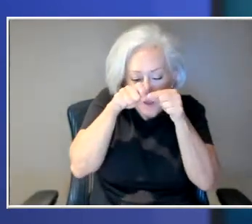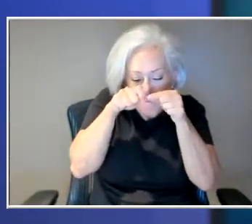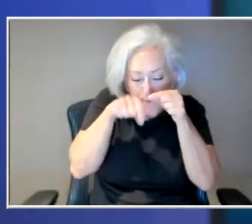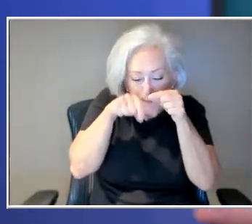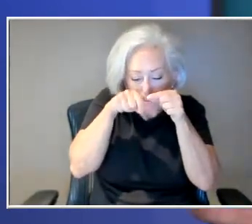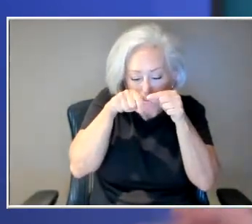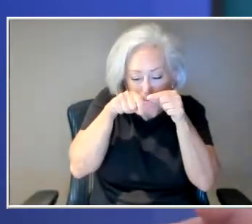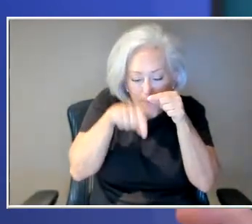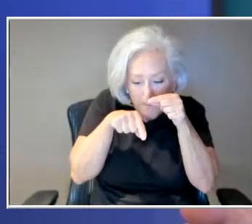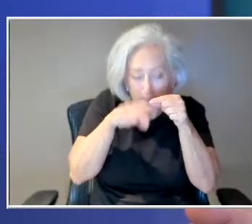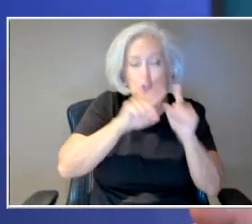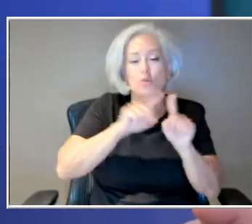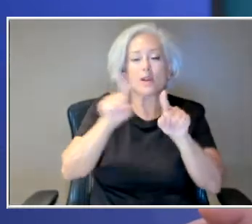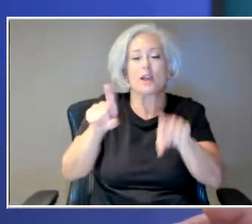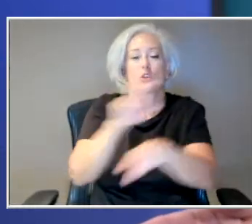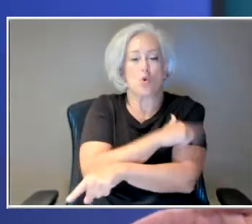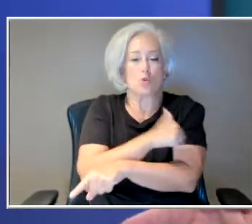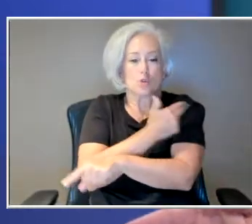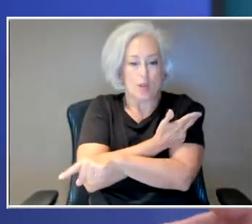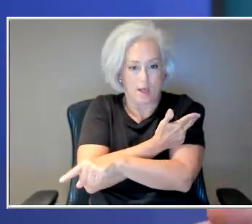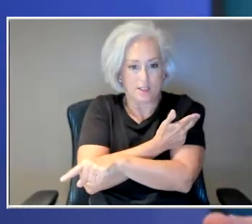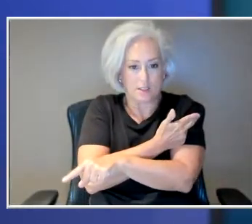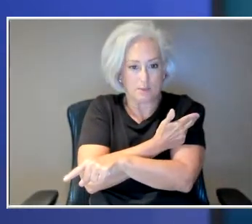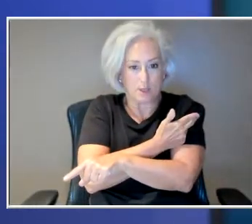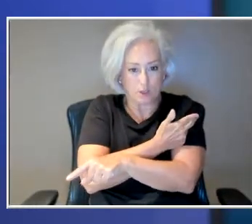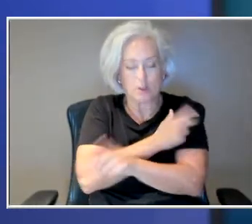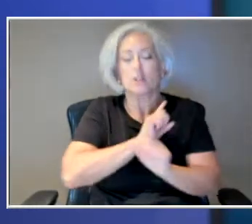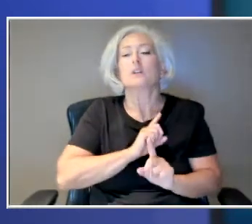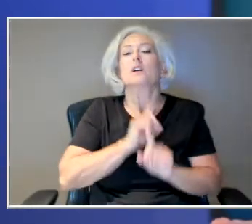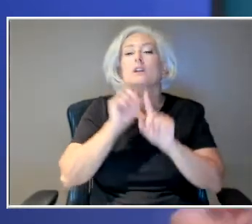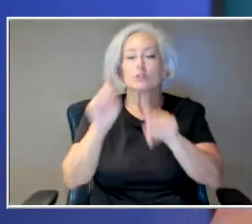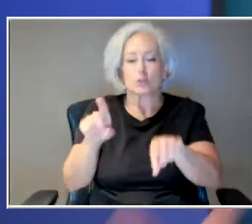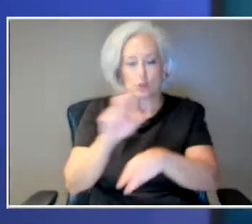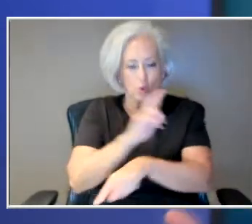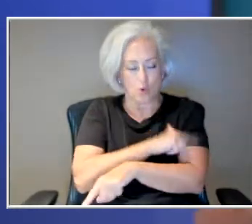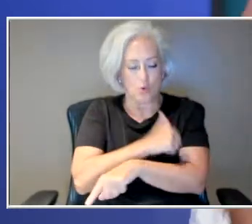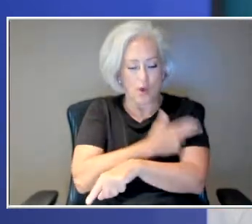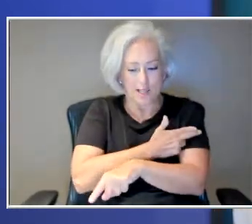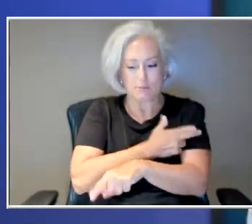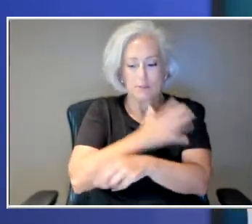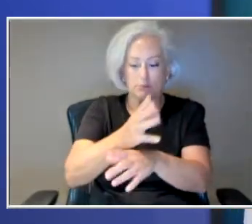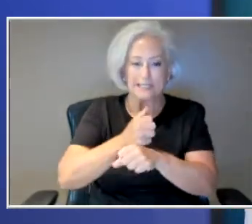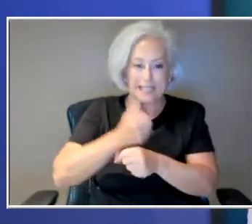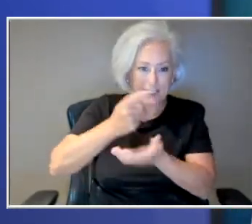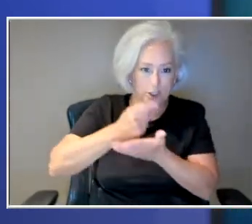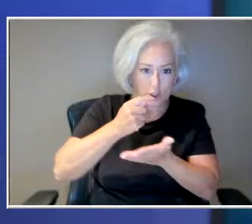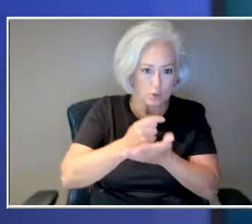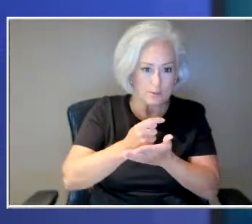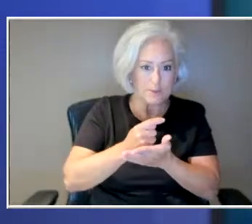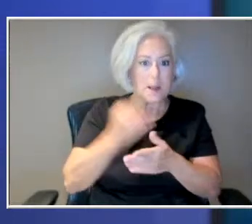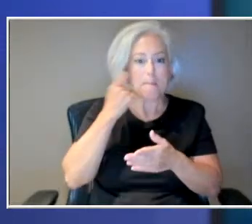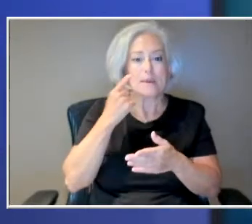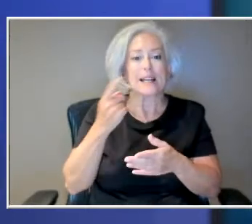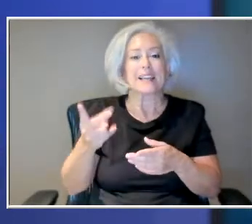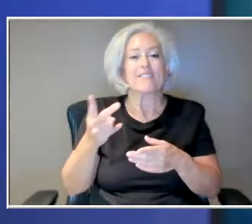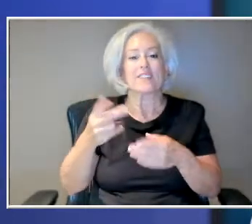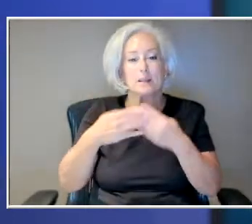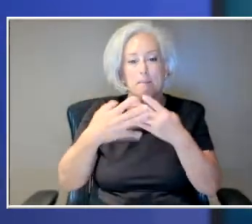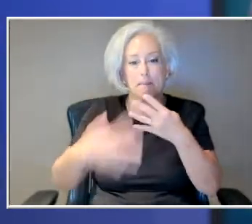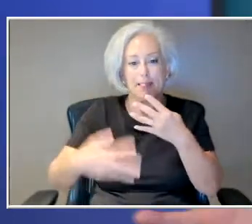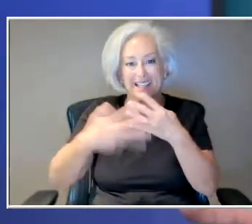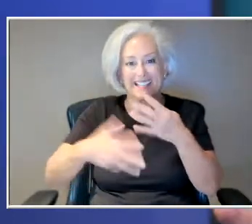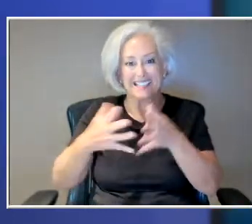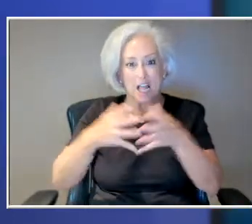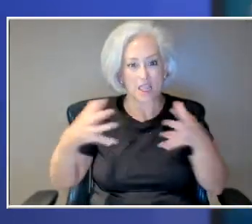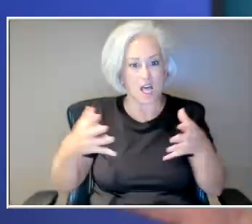and treatment. If it bleeds a lot, even if we secure the aneurysm, we can't reverse the negative effects that the brain has experienced